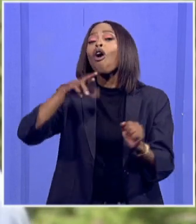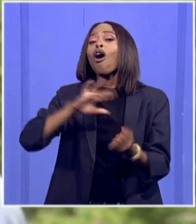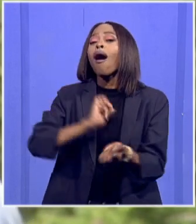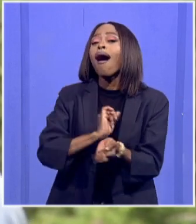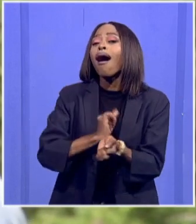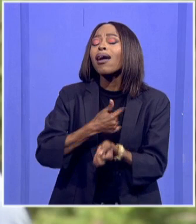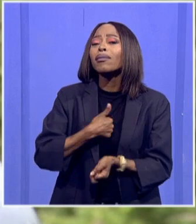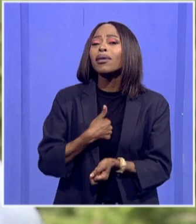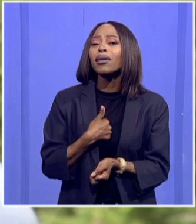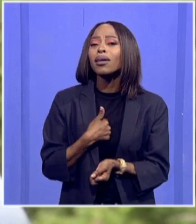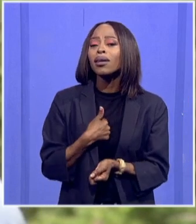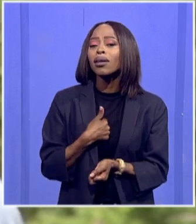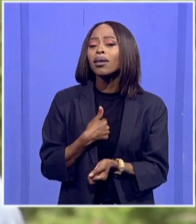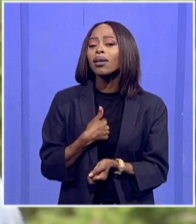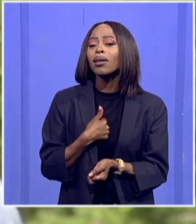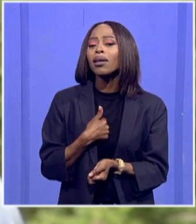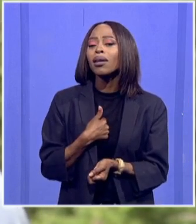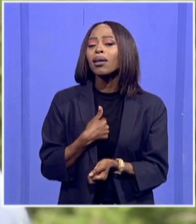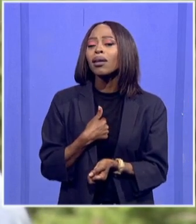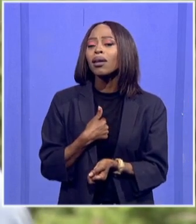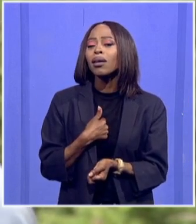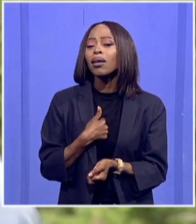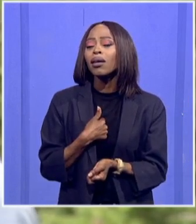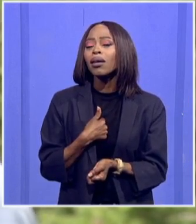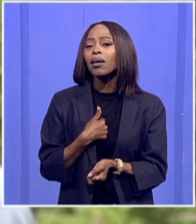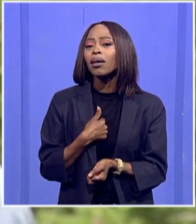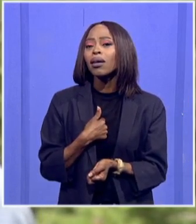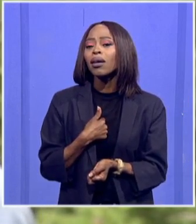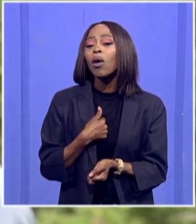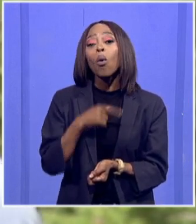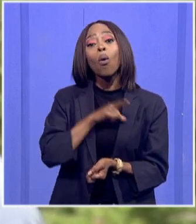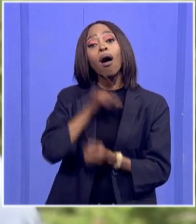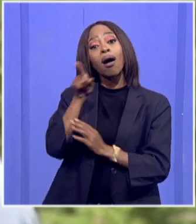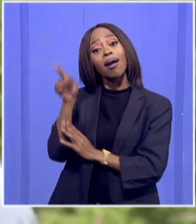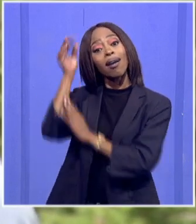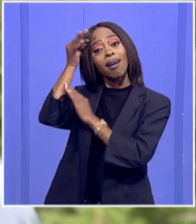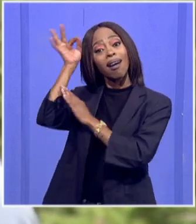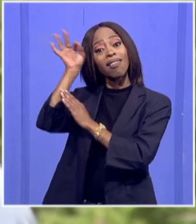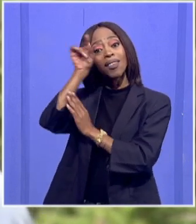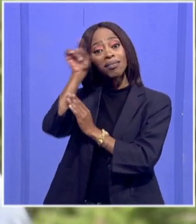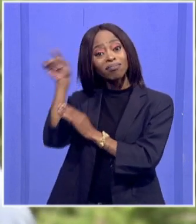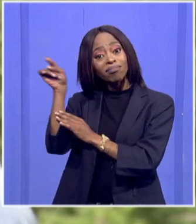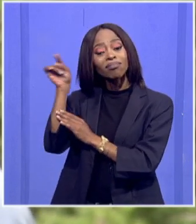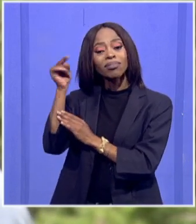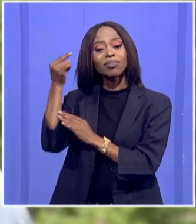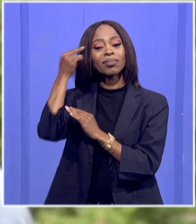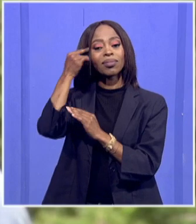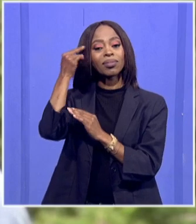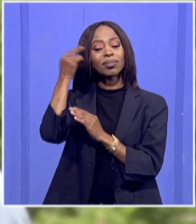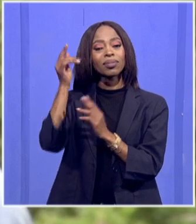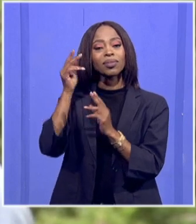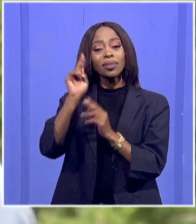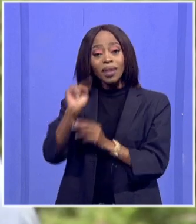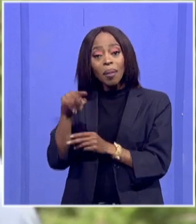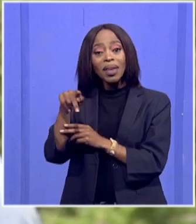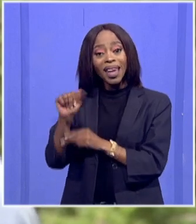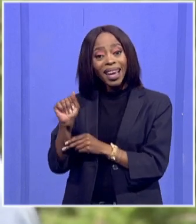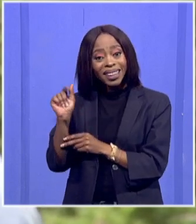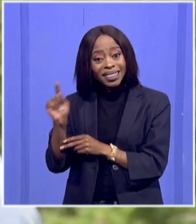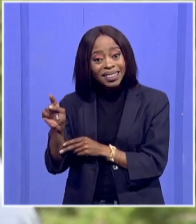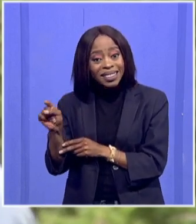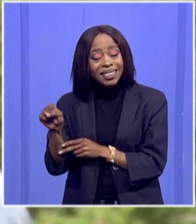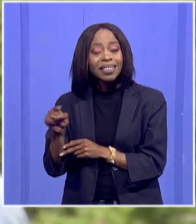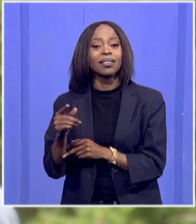then continue with that searching? Because our government, I think, the National Prosecuting Authority should